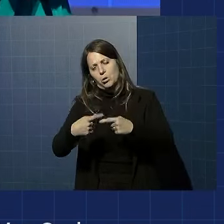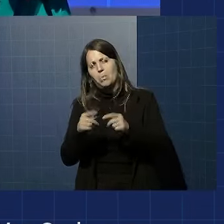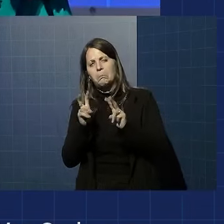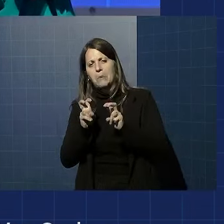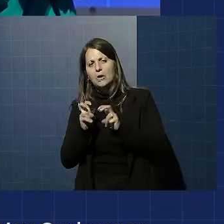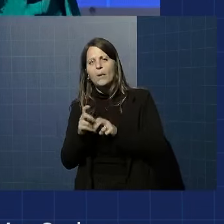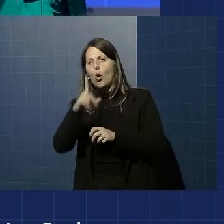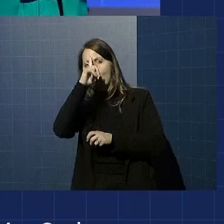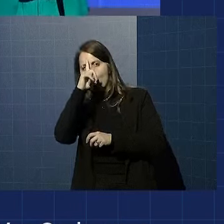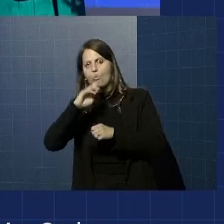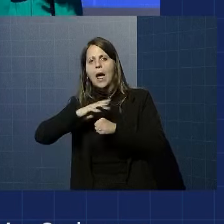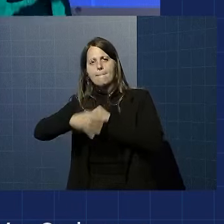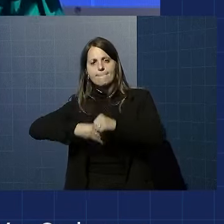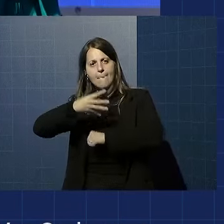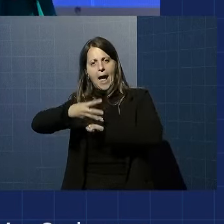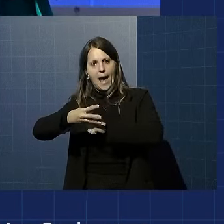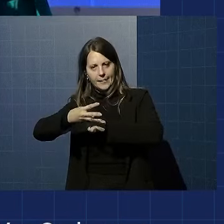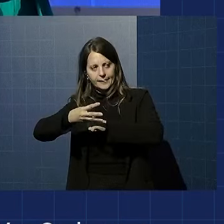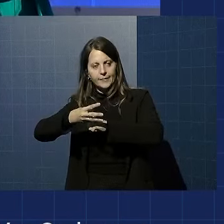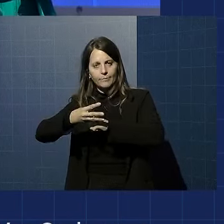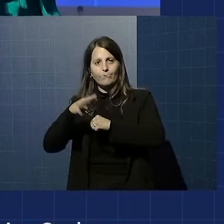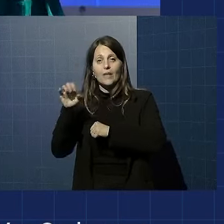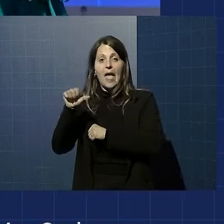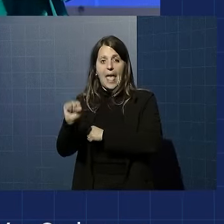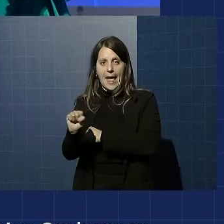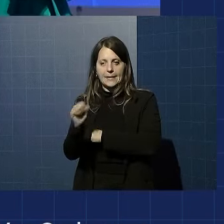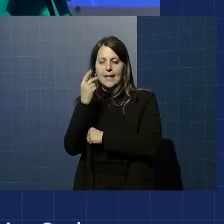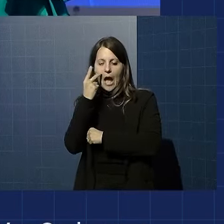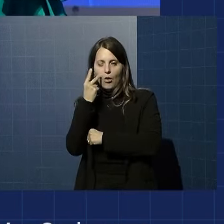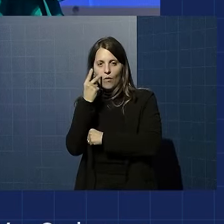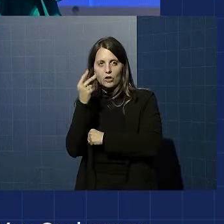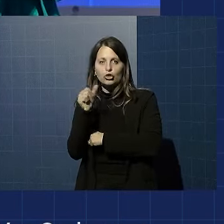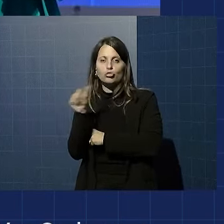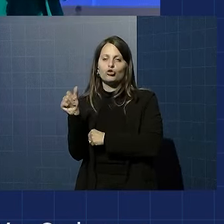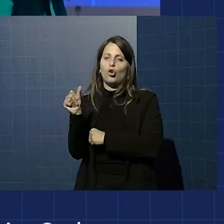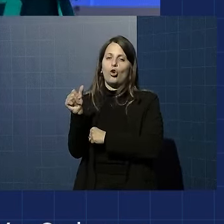mostly robotic and non-crewed, but again, we are preparing for the future there.